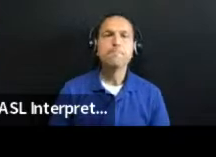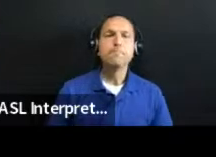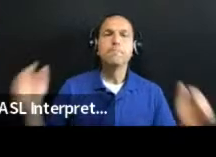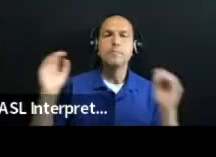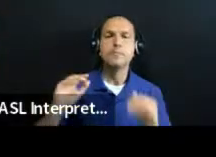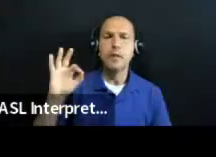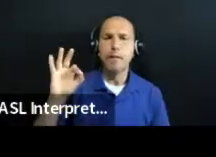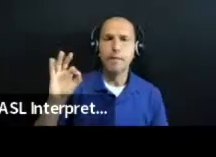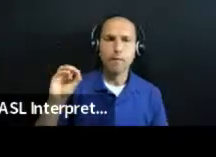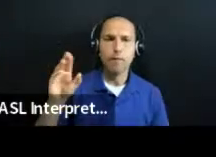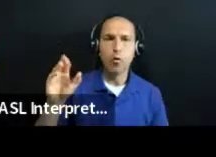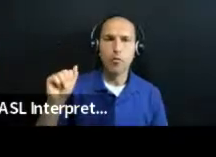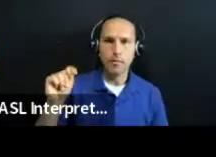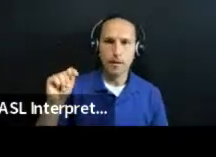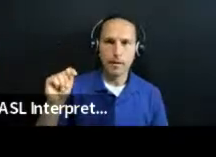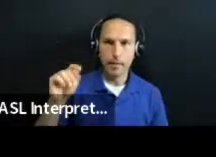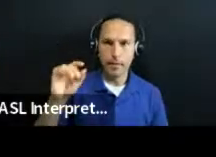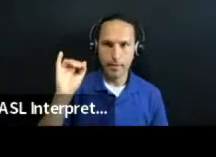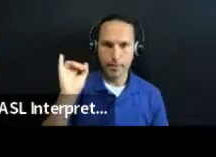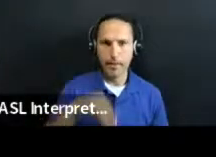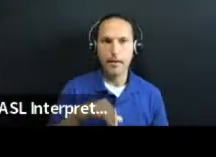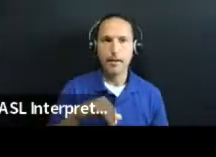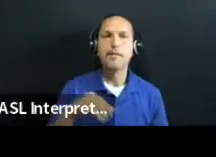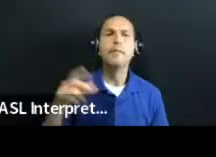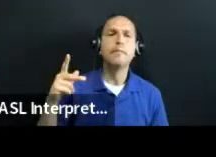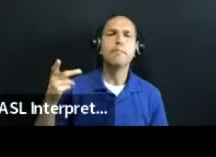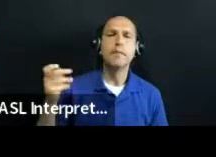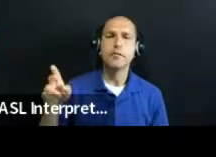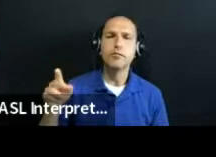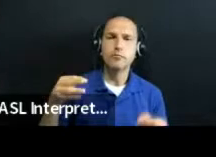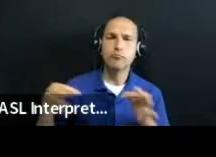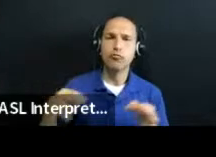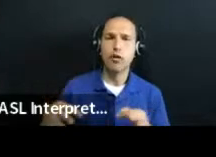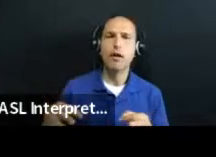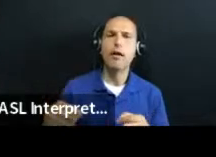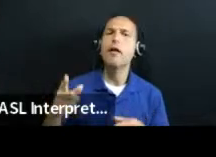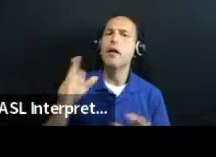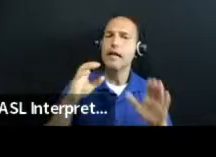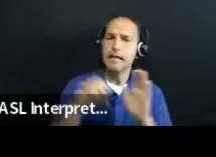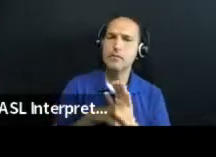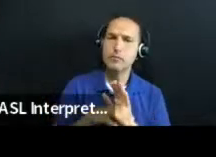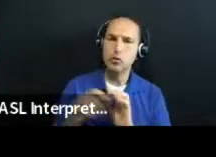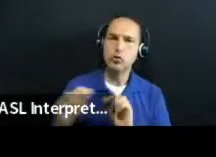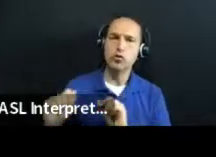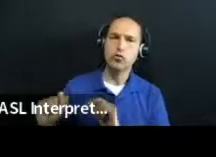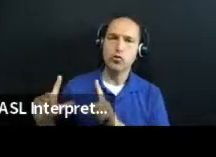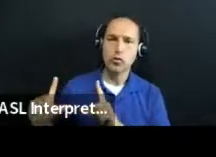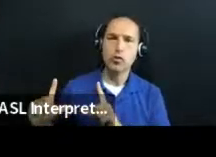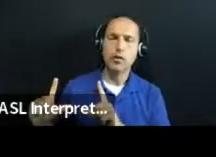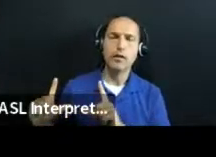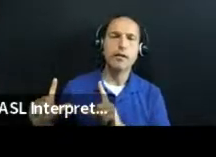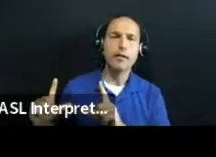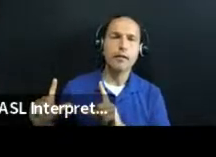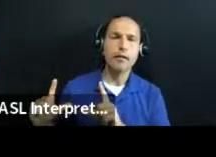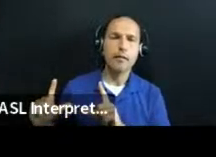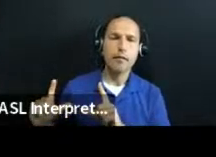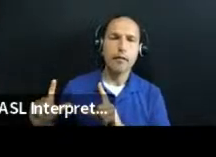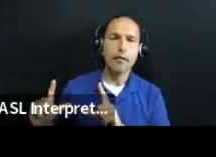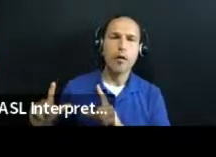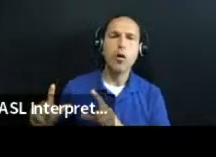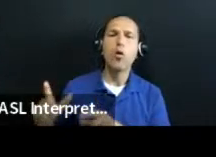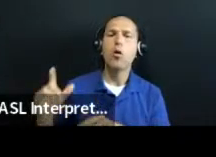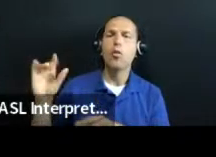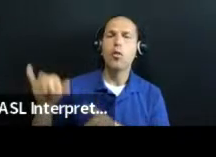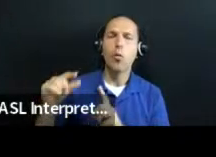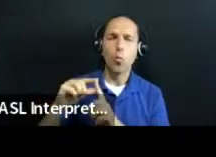Formatting is this one, and Peter? There's an image on the screen. It's a screenshot image of a Word